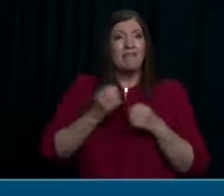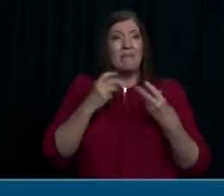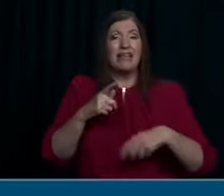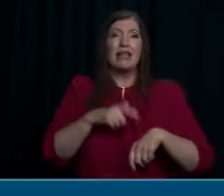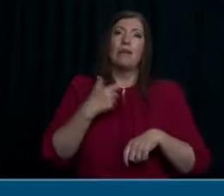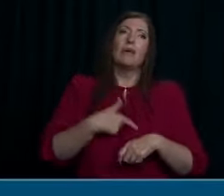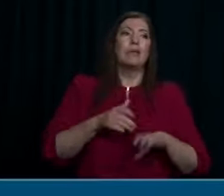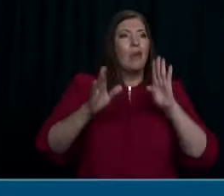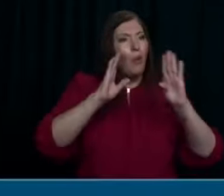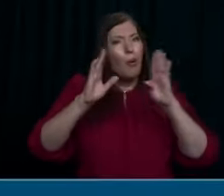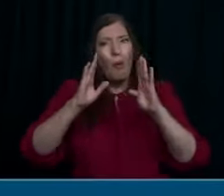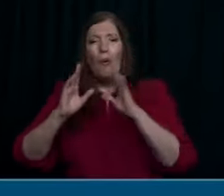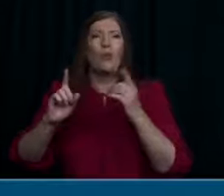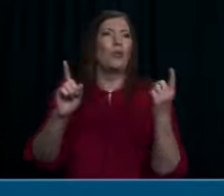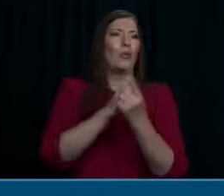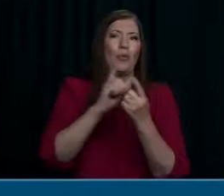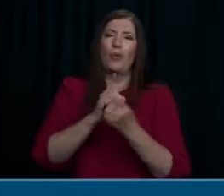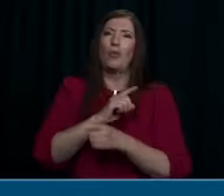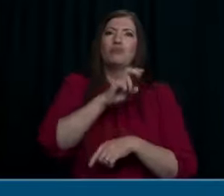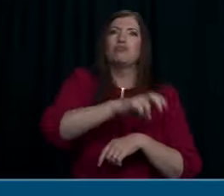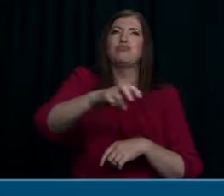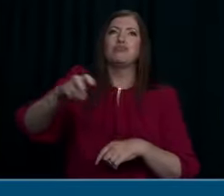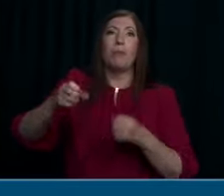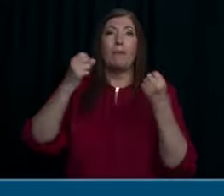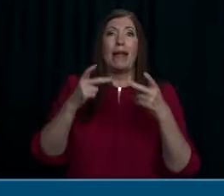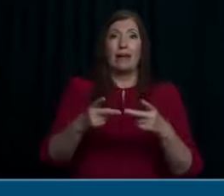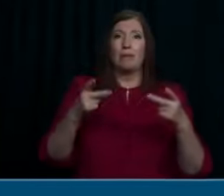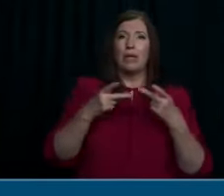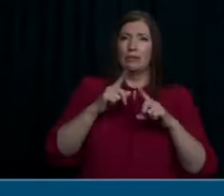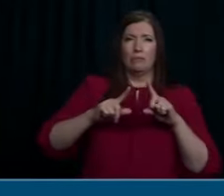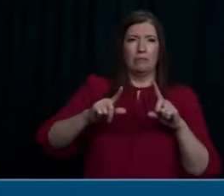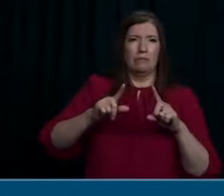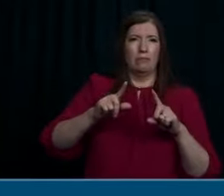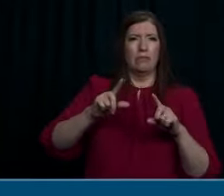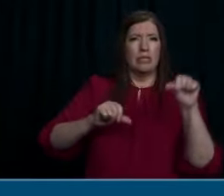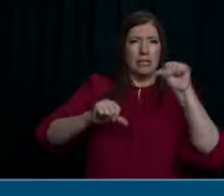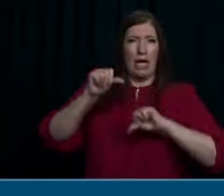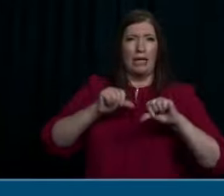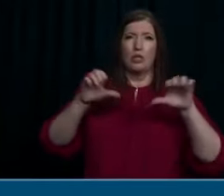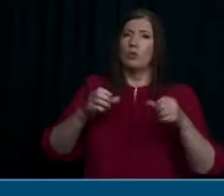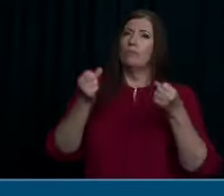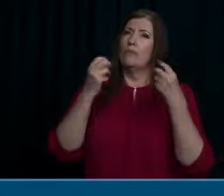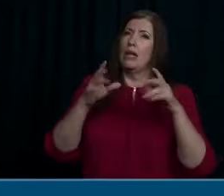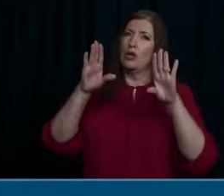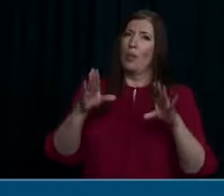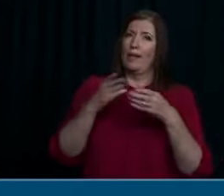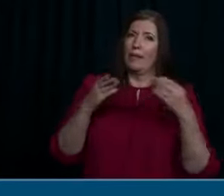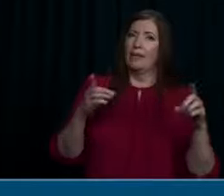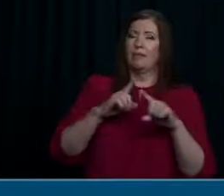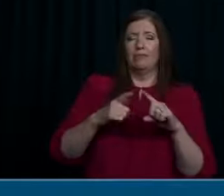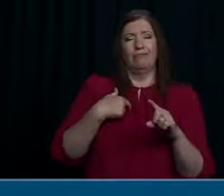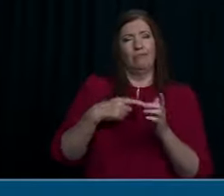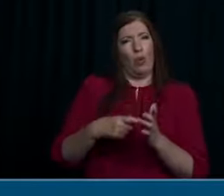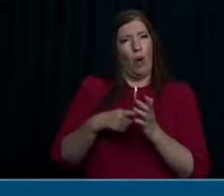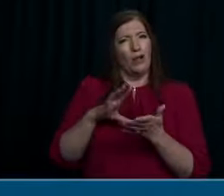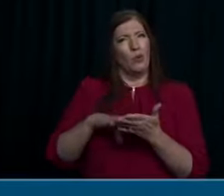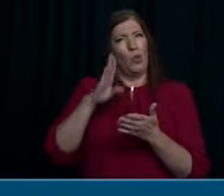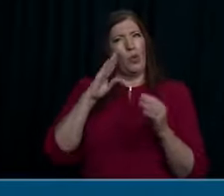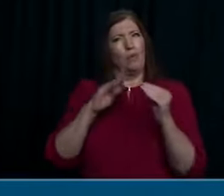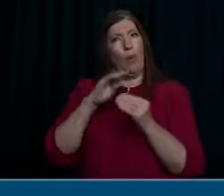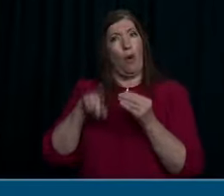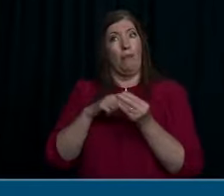places. But I can tell you that science has done a lot of great things, but I would have to learn a little bit more about that topic